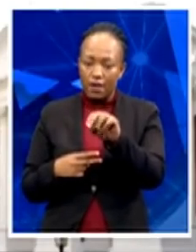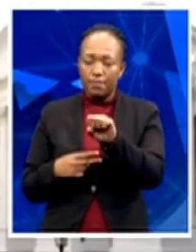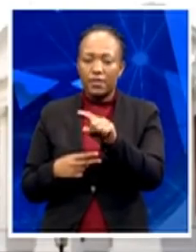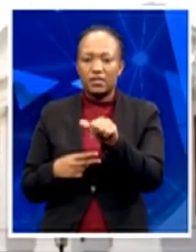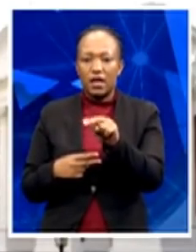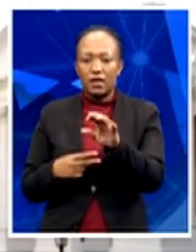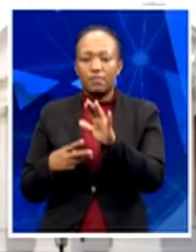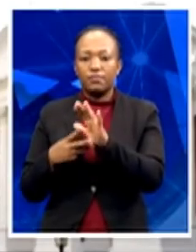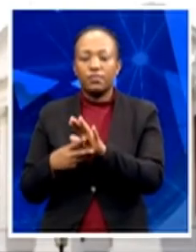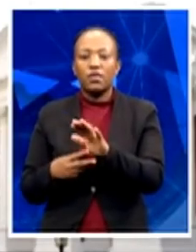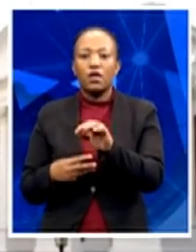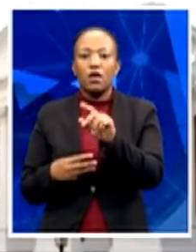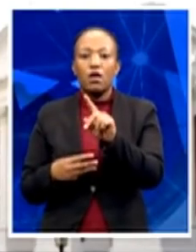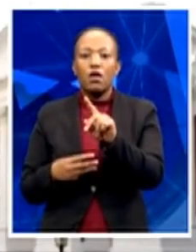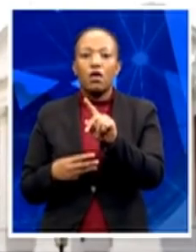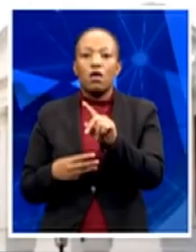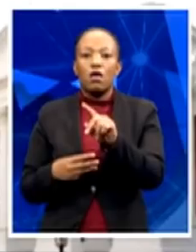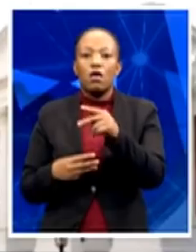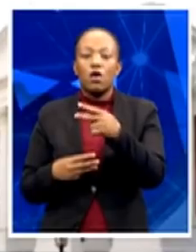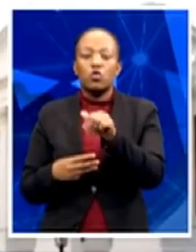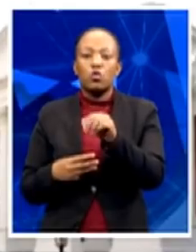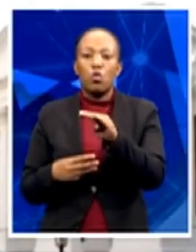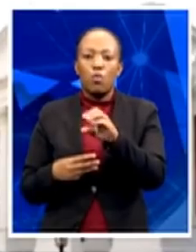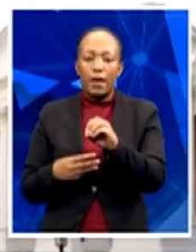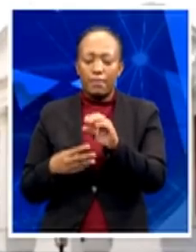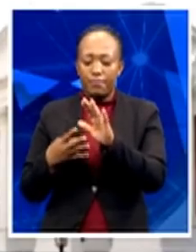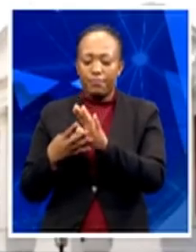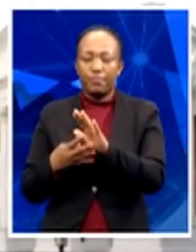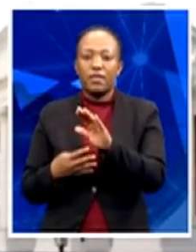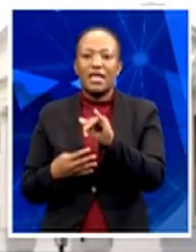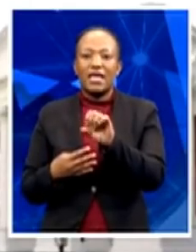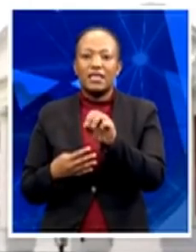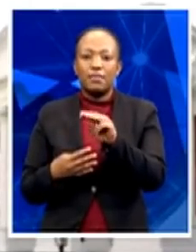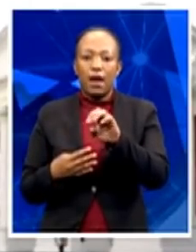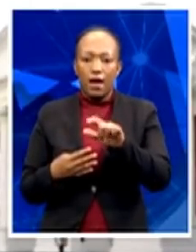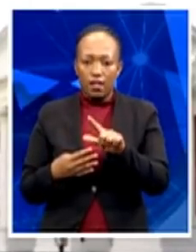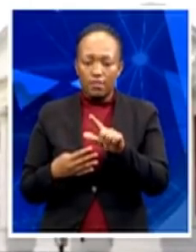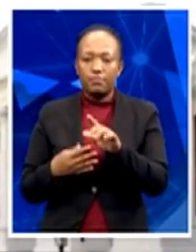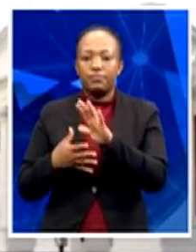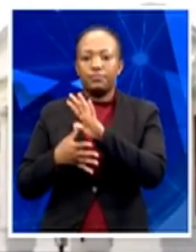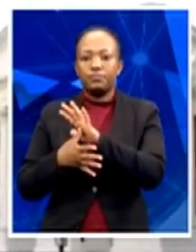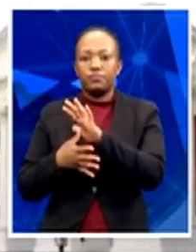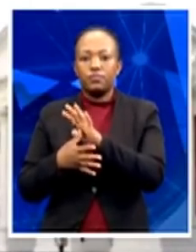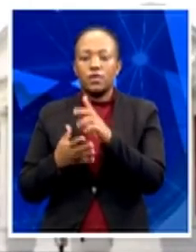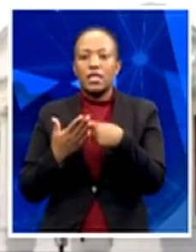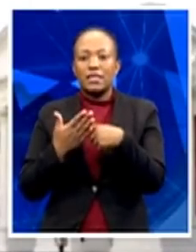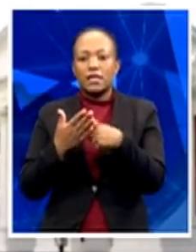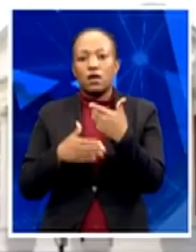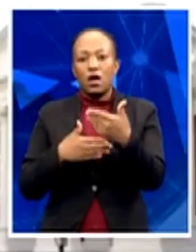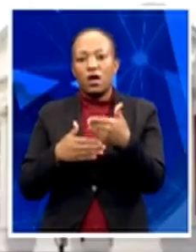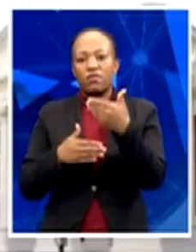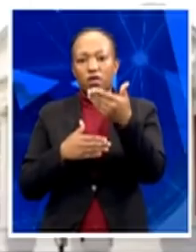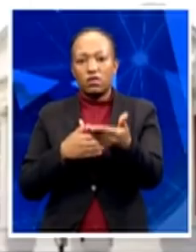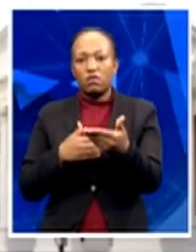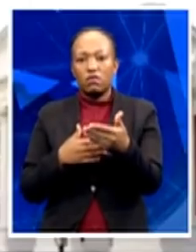one, Honorable Ismail. Then there was a whole host of discussions that came thereafter. I did not follow properly who else is coming